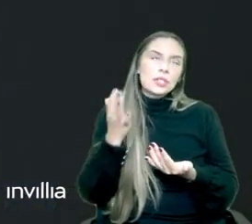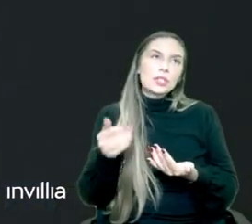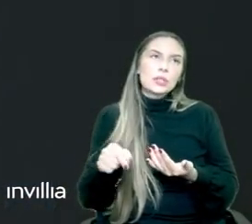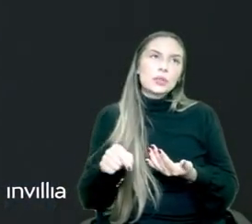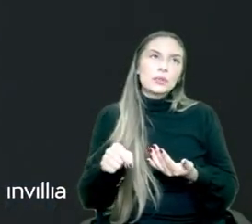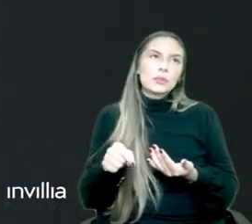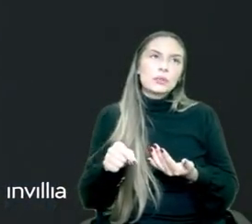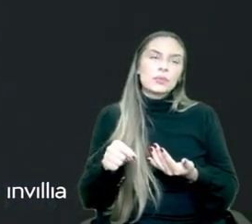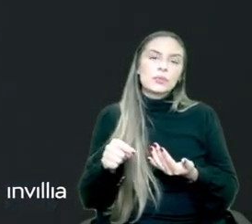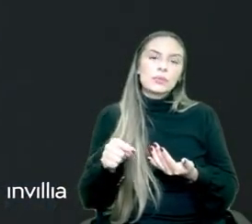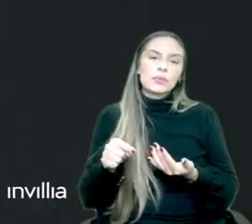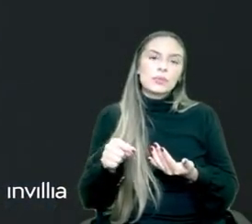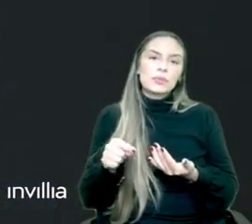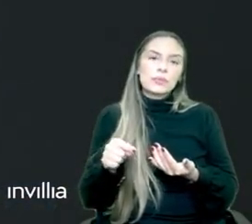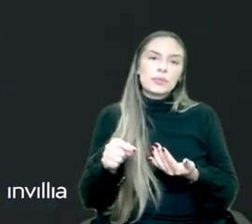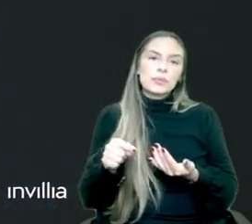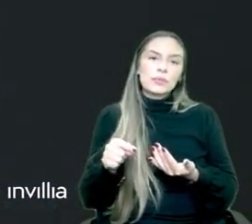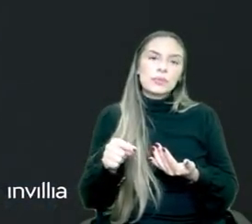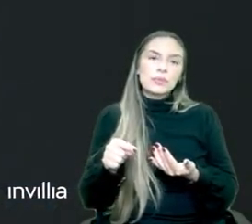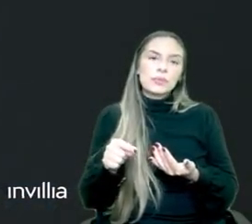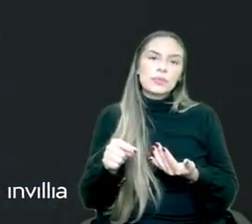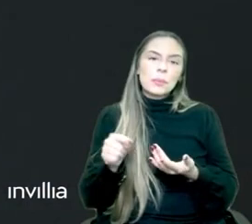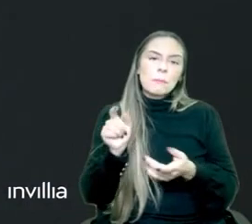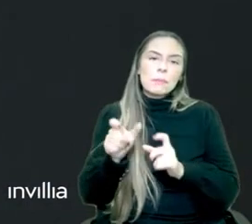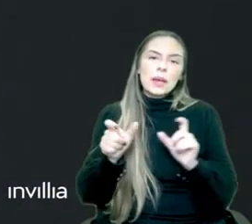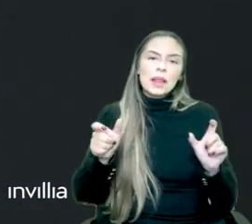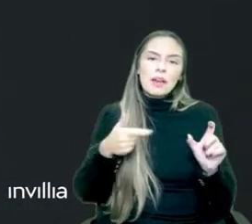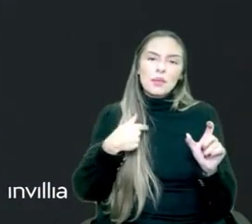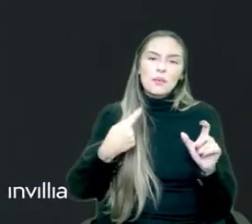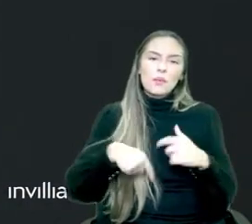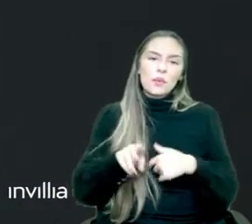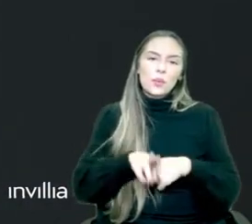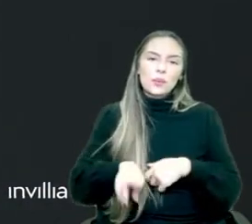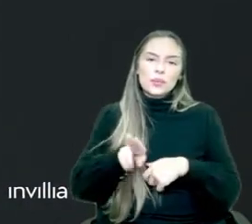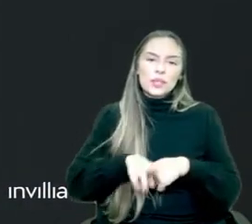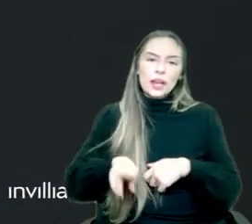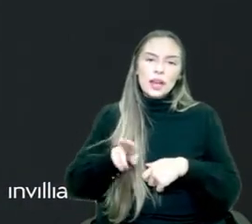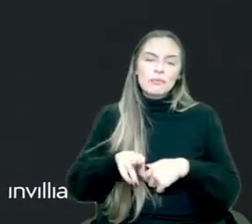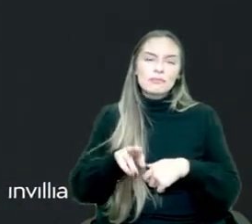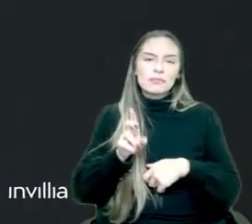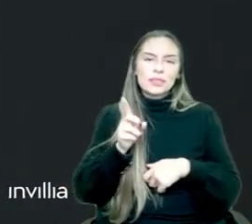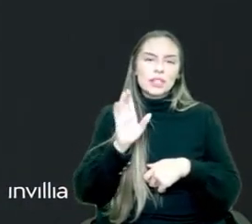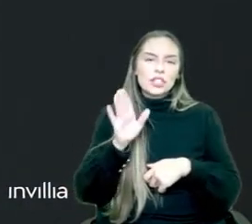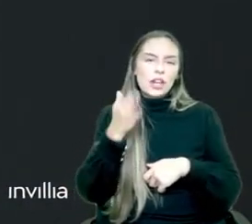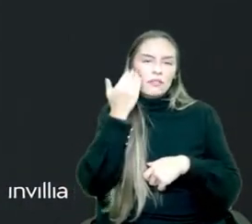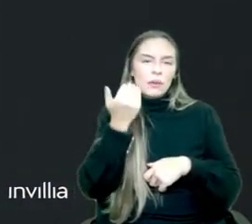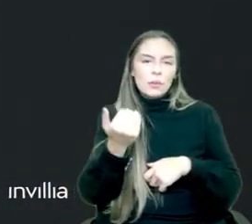some of these terminologies that I'm going to use are well known, right? So we have Bedrock, which is the